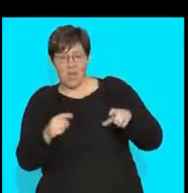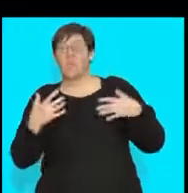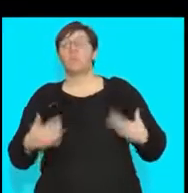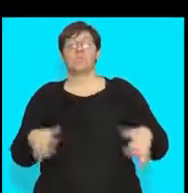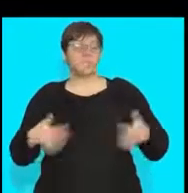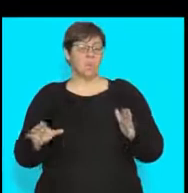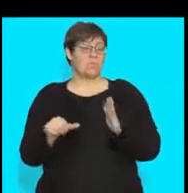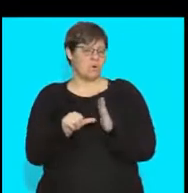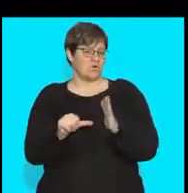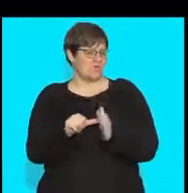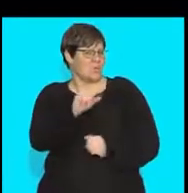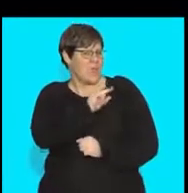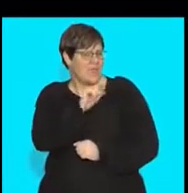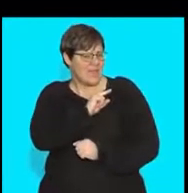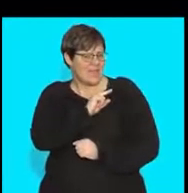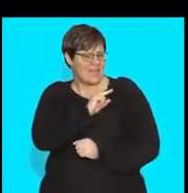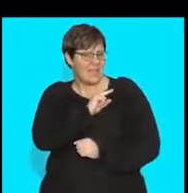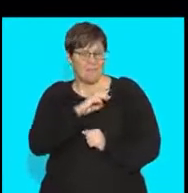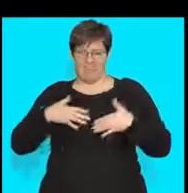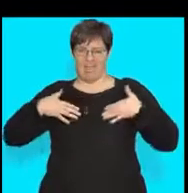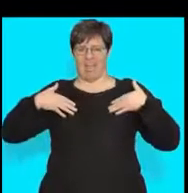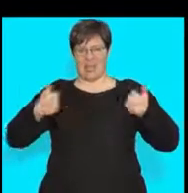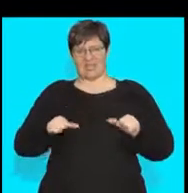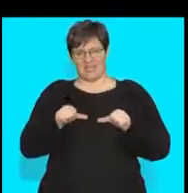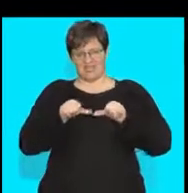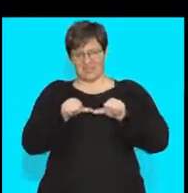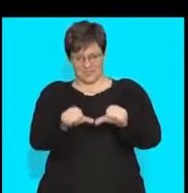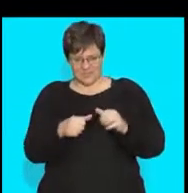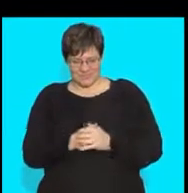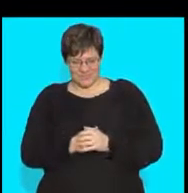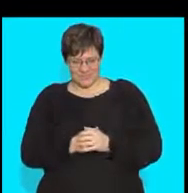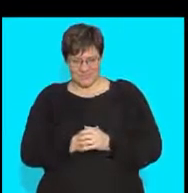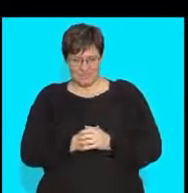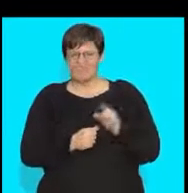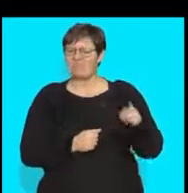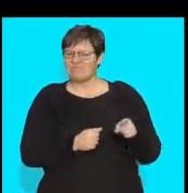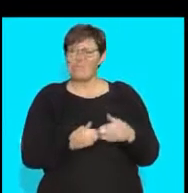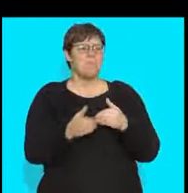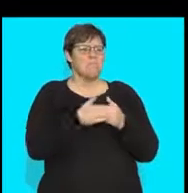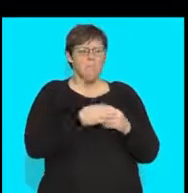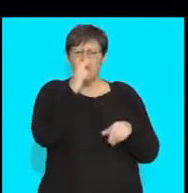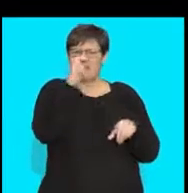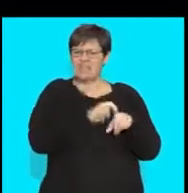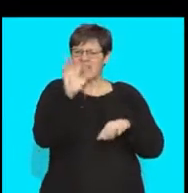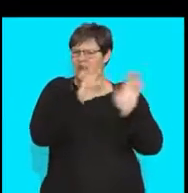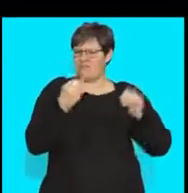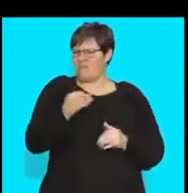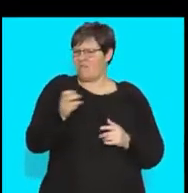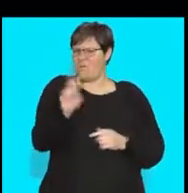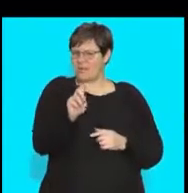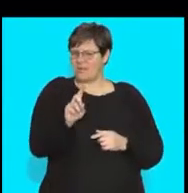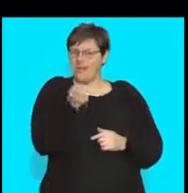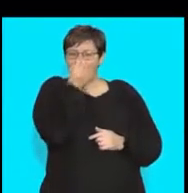quite important because they keep me healthy. Now, what else do plants need color for? They need colors for